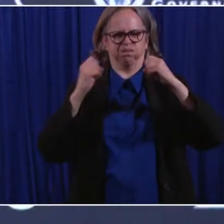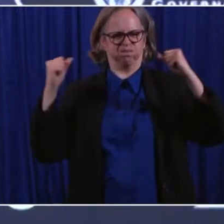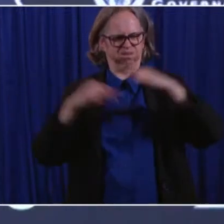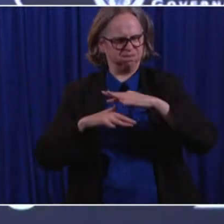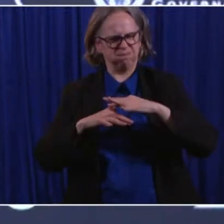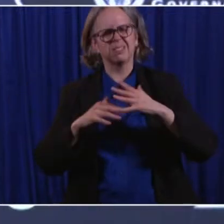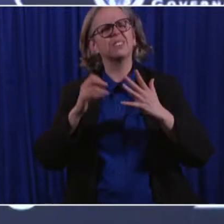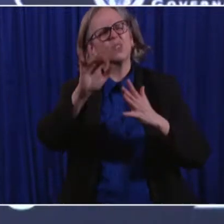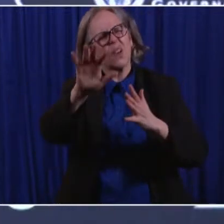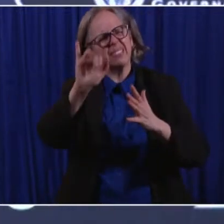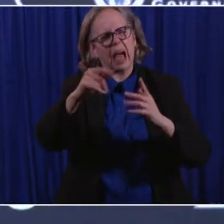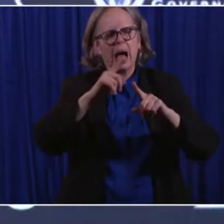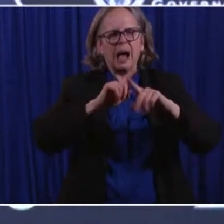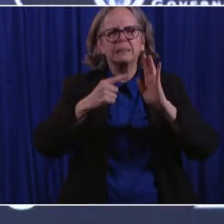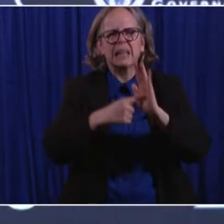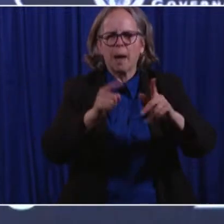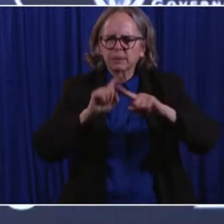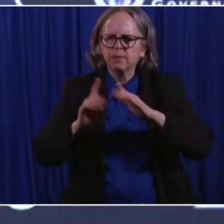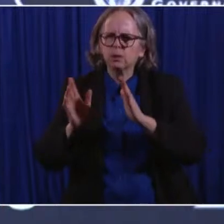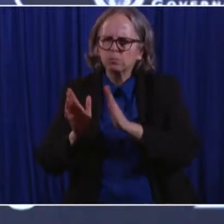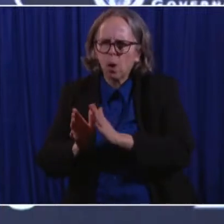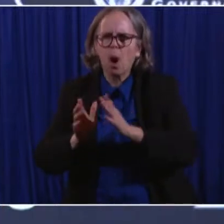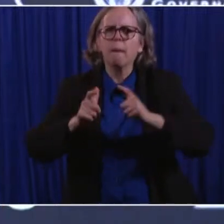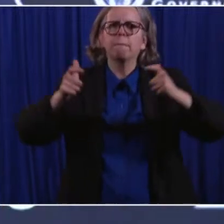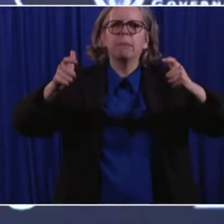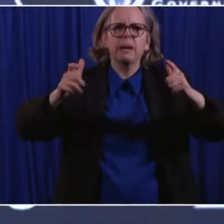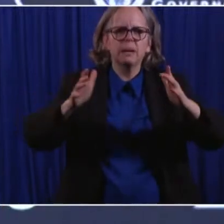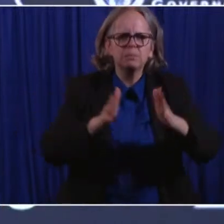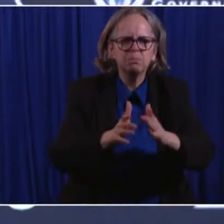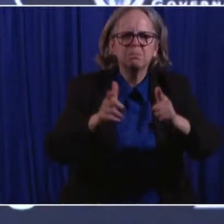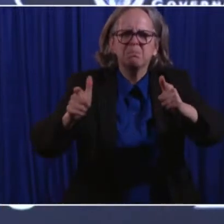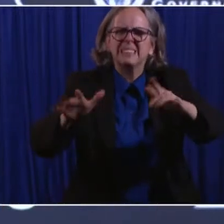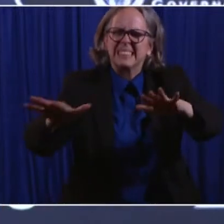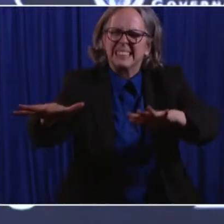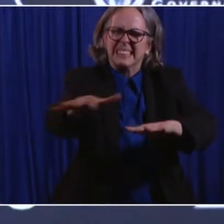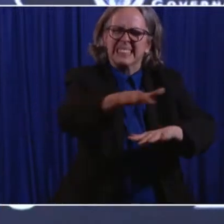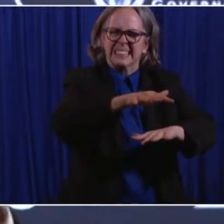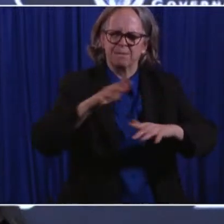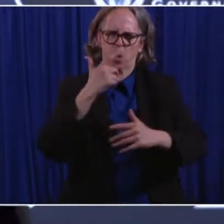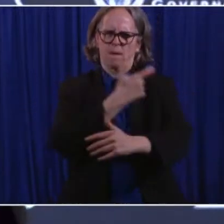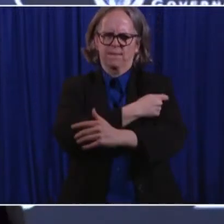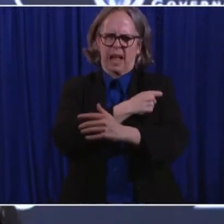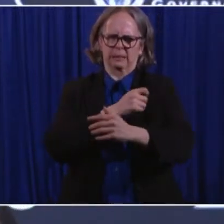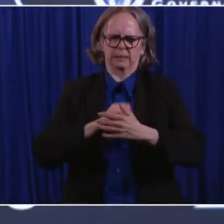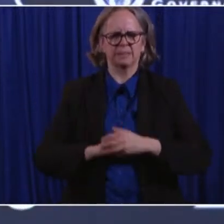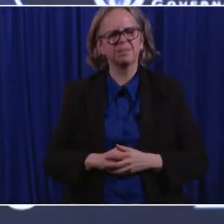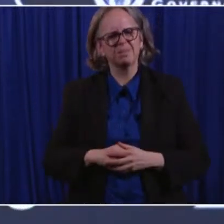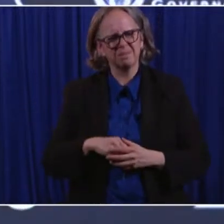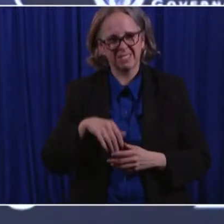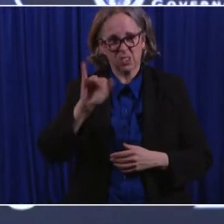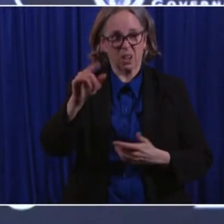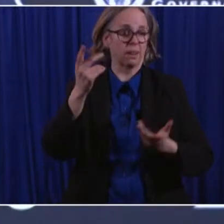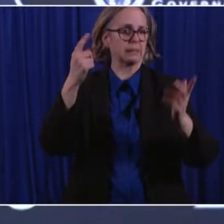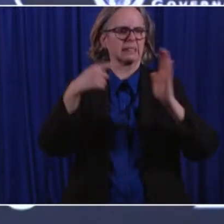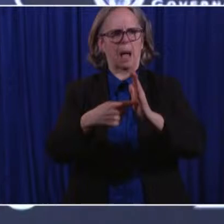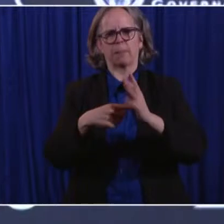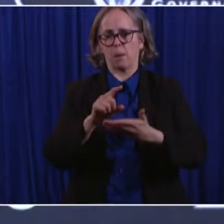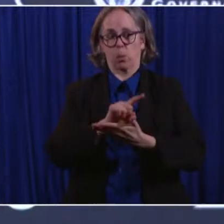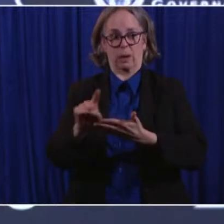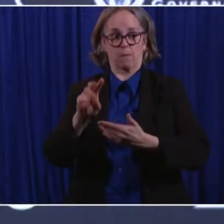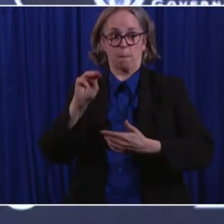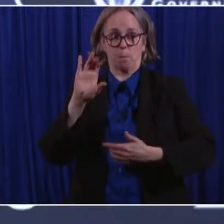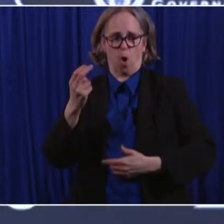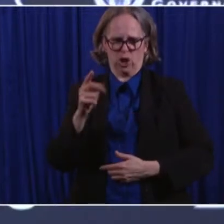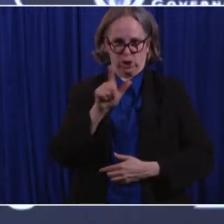in as we think it will on the week of the 29th, it's going to be at least another 100,000 doses higher than we have been. And so with those